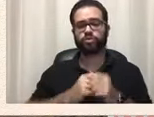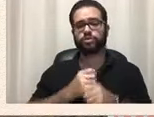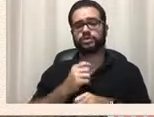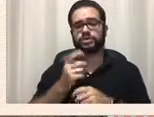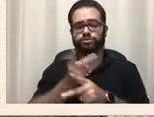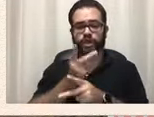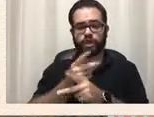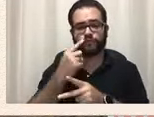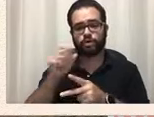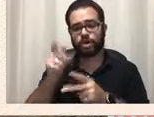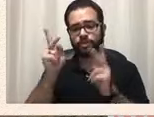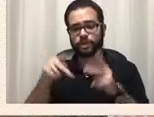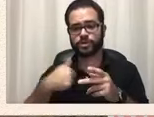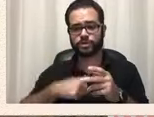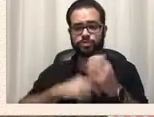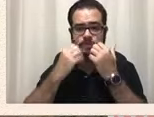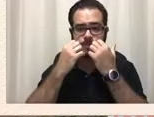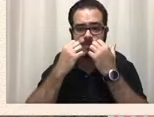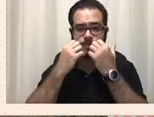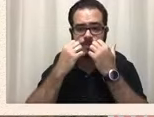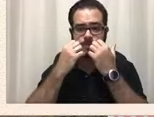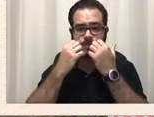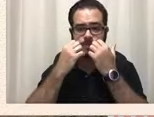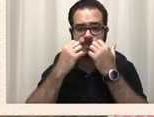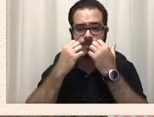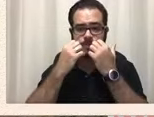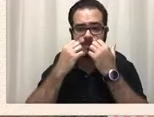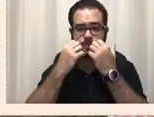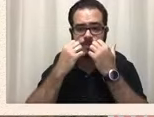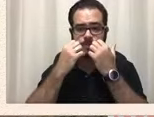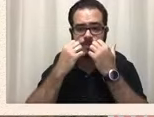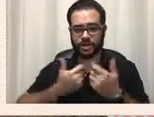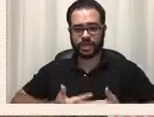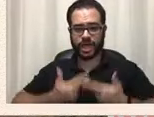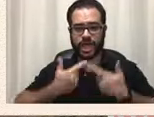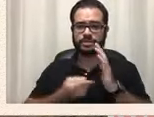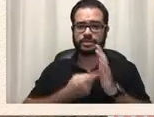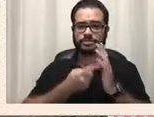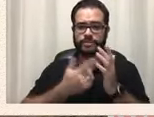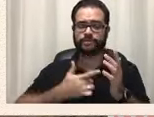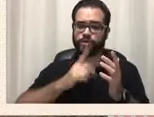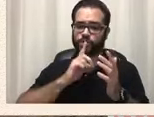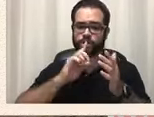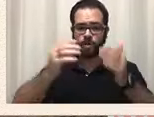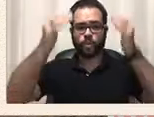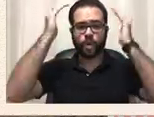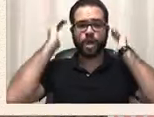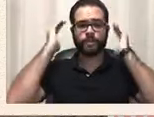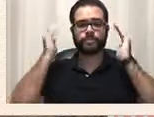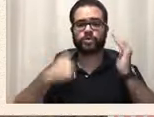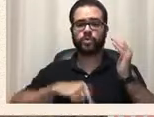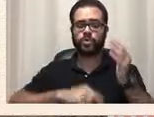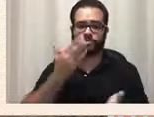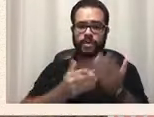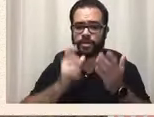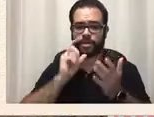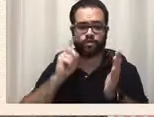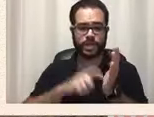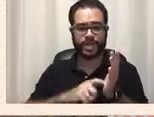be quite overwhelming at times. We may fail to recognize that our own well being can be at risk.